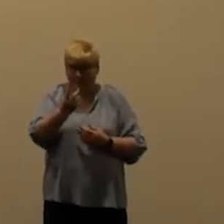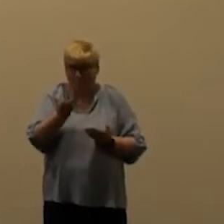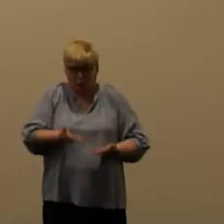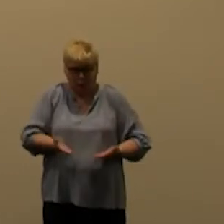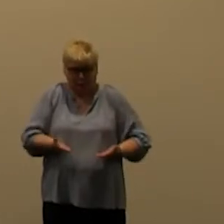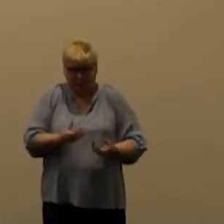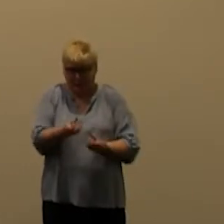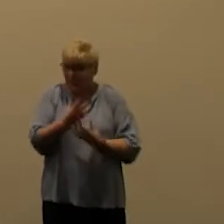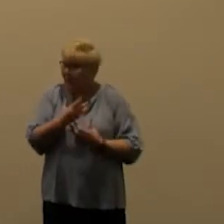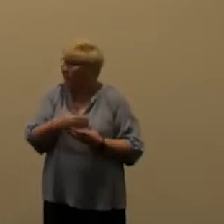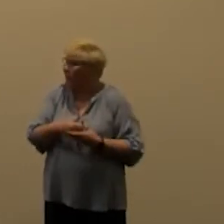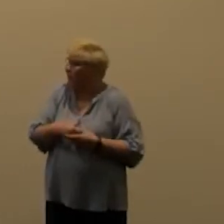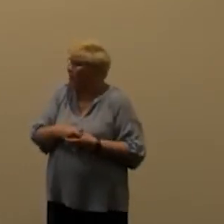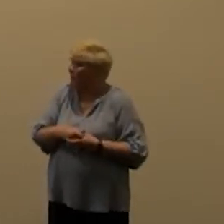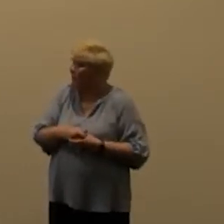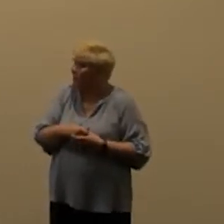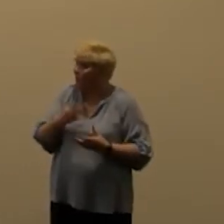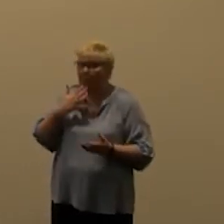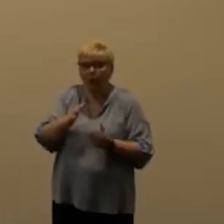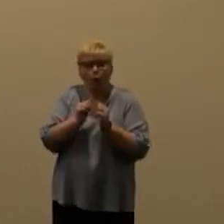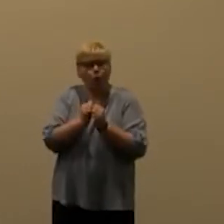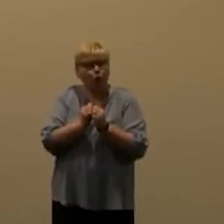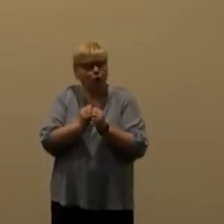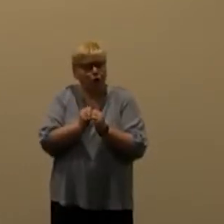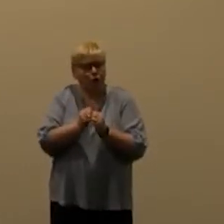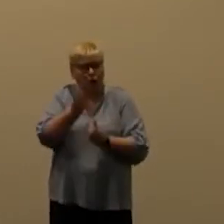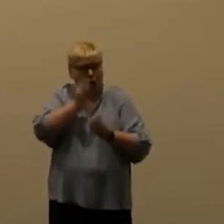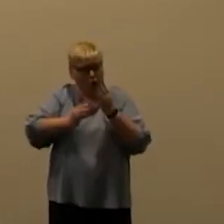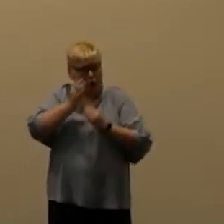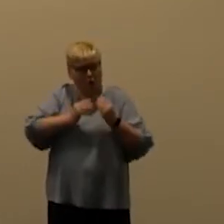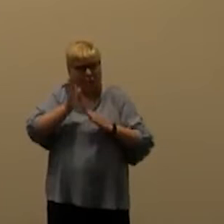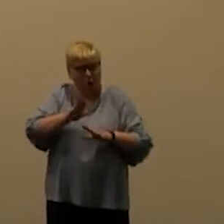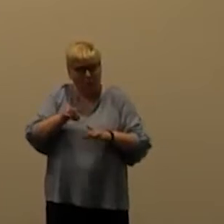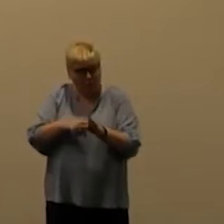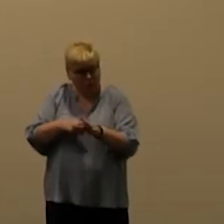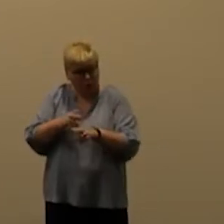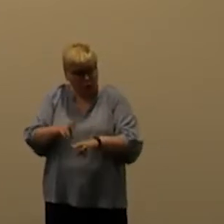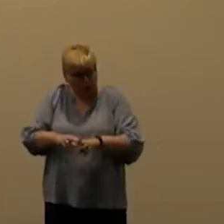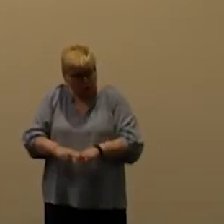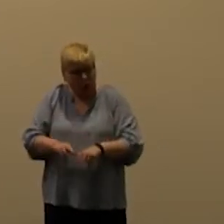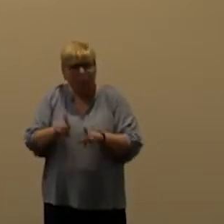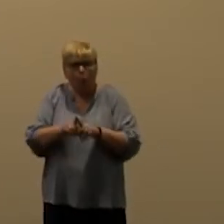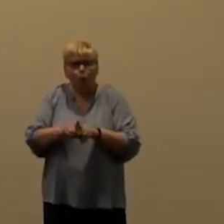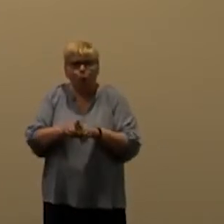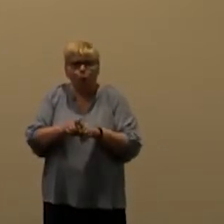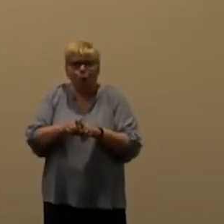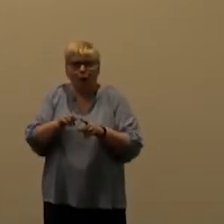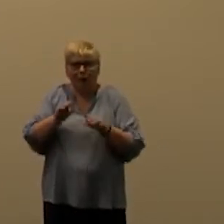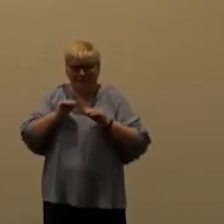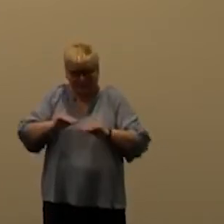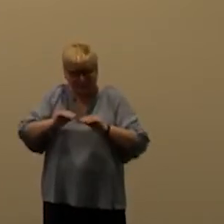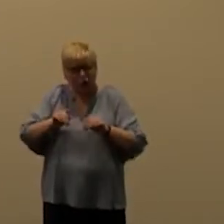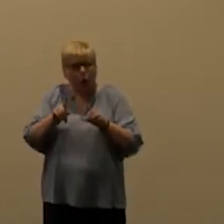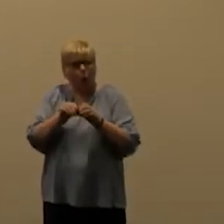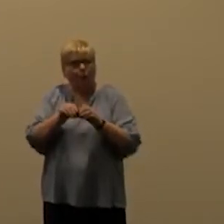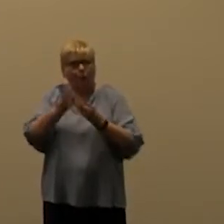today, and being appreciative of lessons and learning from other generations, but also being willing to teach alongside the learning,